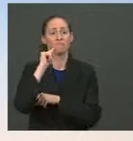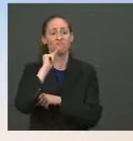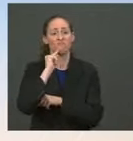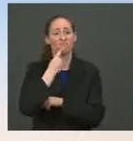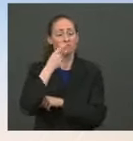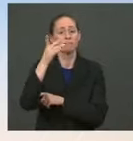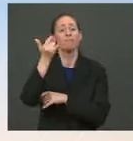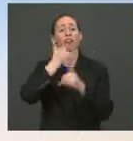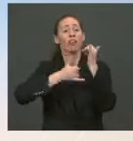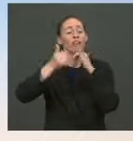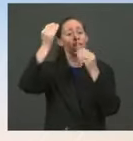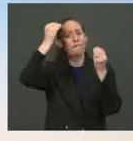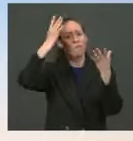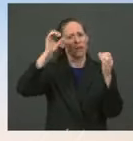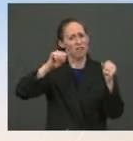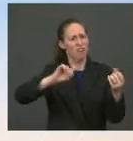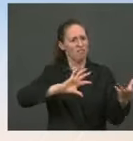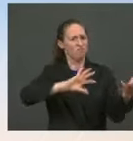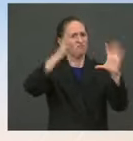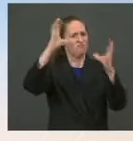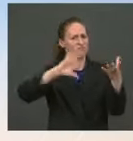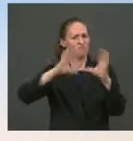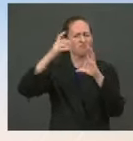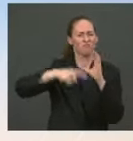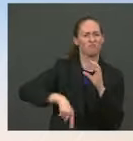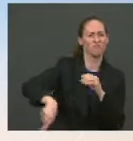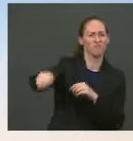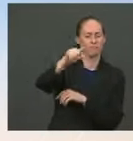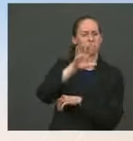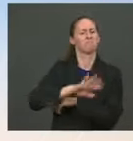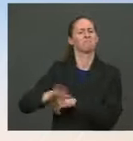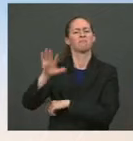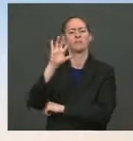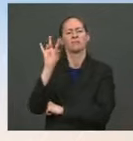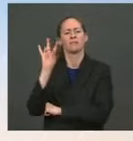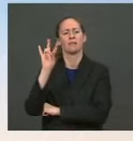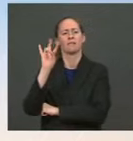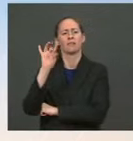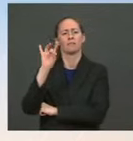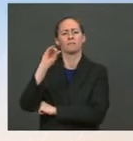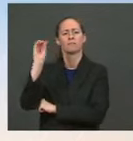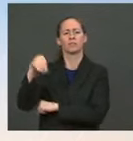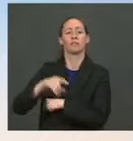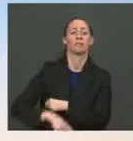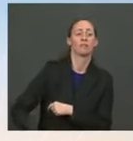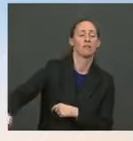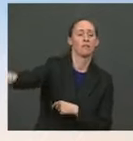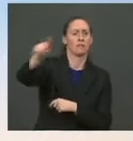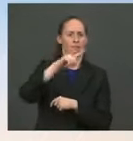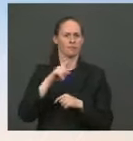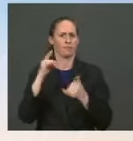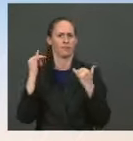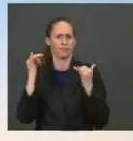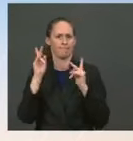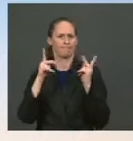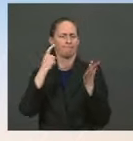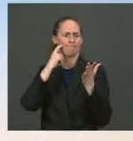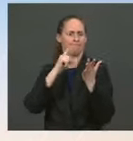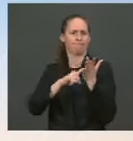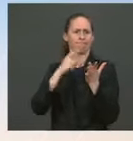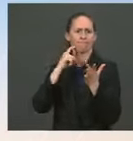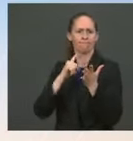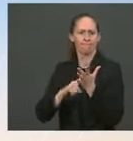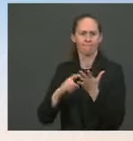with 78% of adults saying that they have heard at least one of eight different false statements about